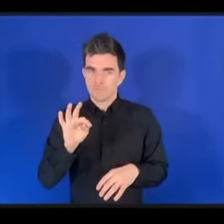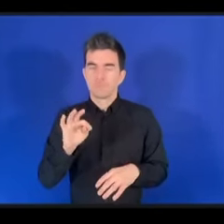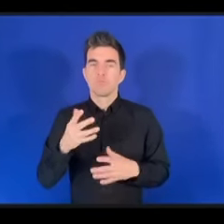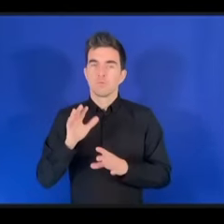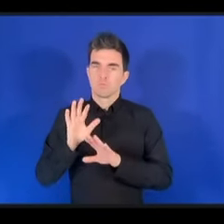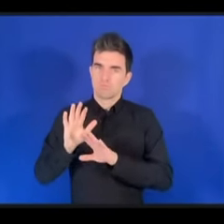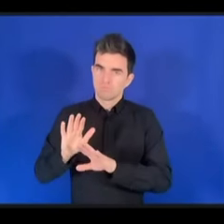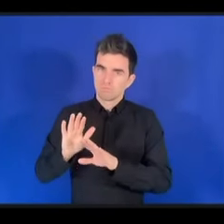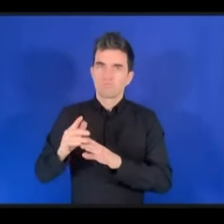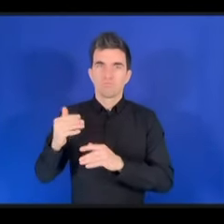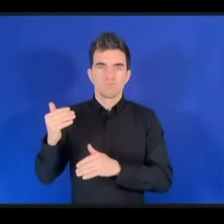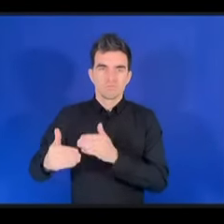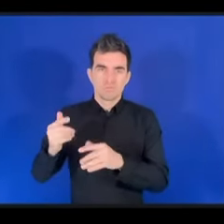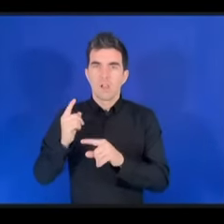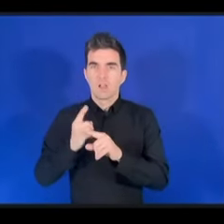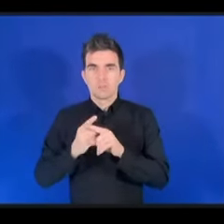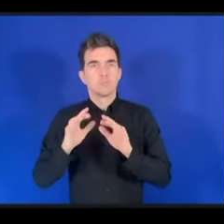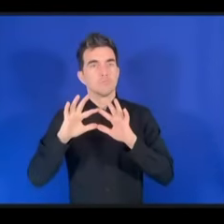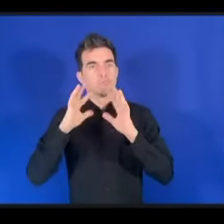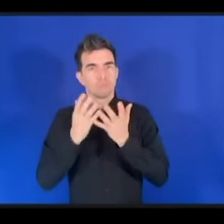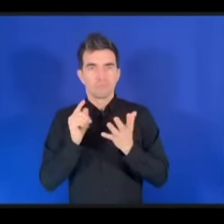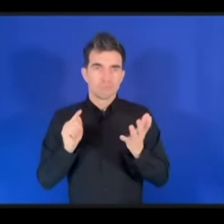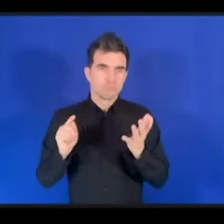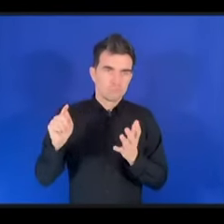this meeting.